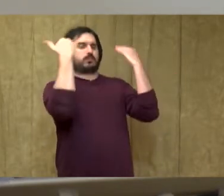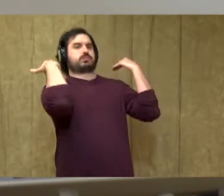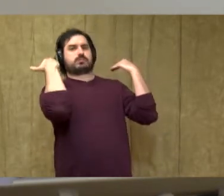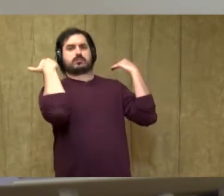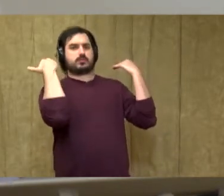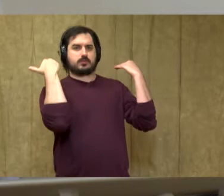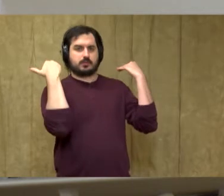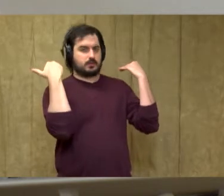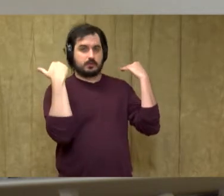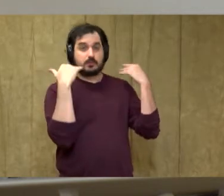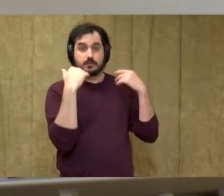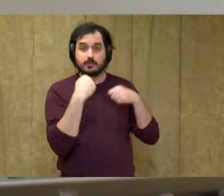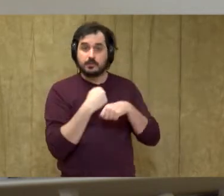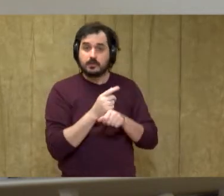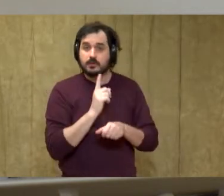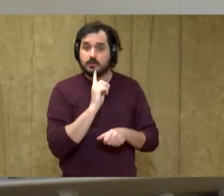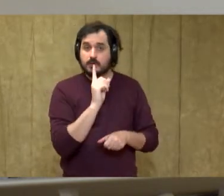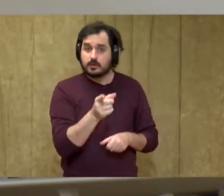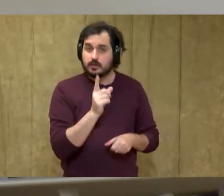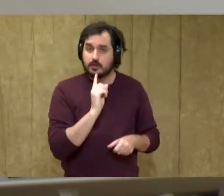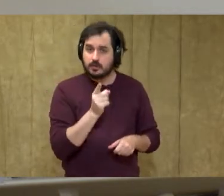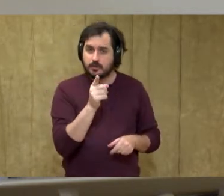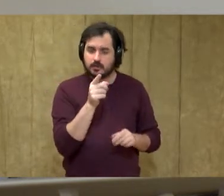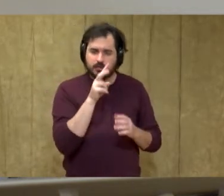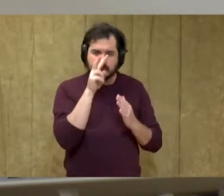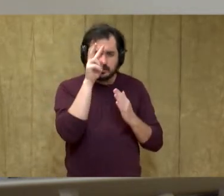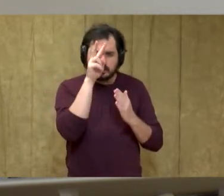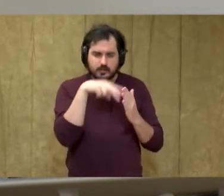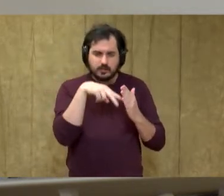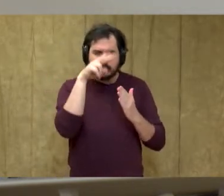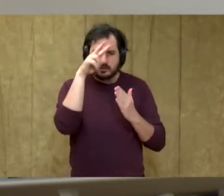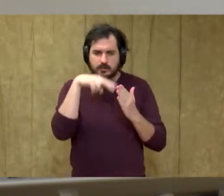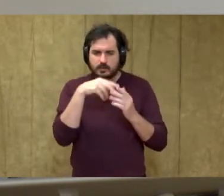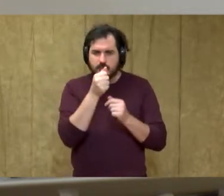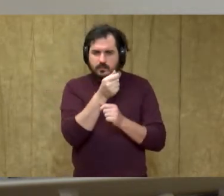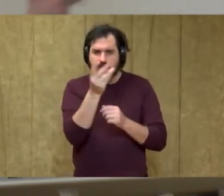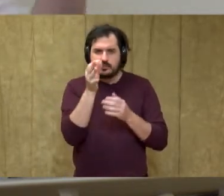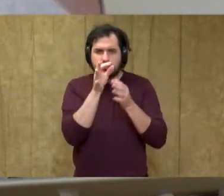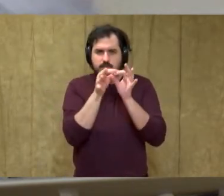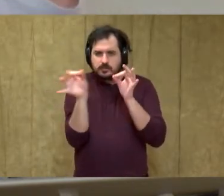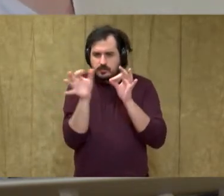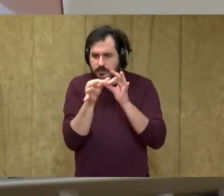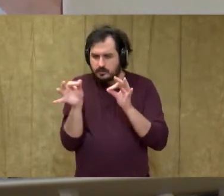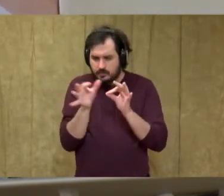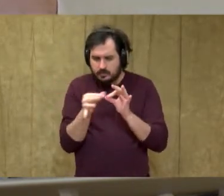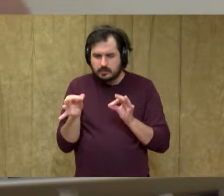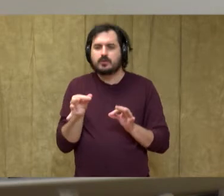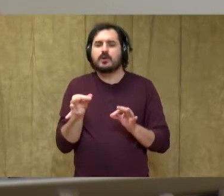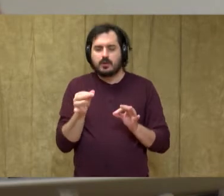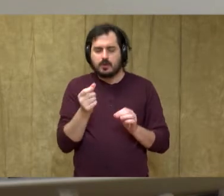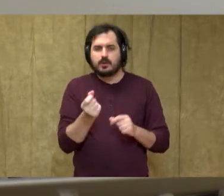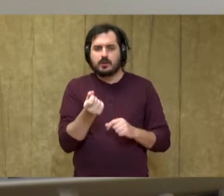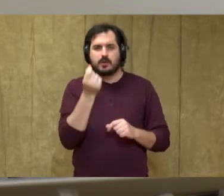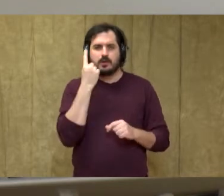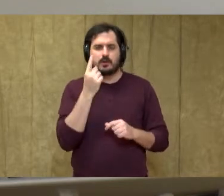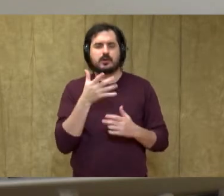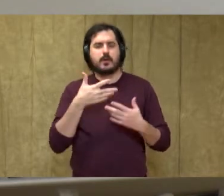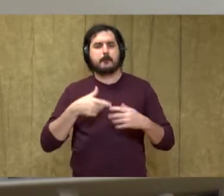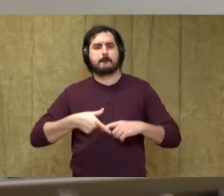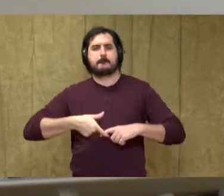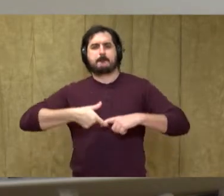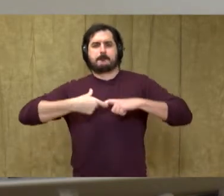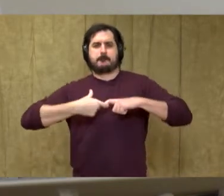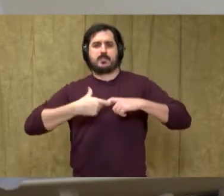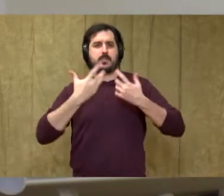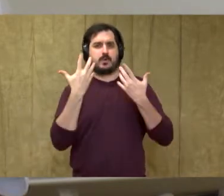stopping at an adequate number of sentences or paragraphs and not overloading your brain with too much